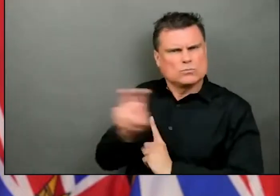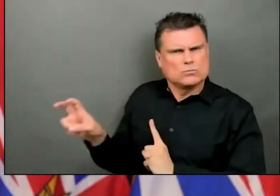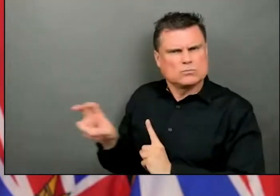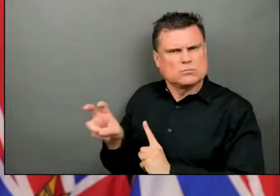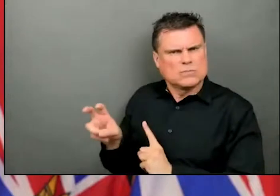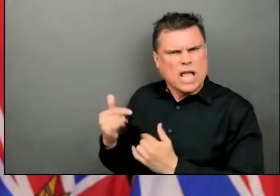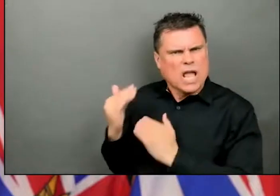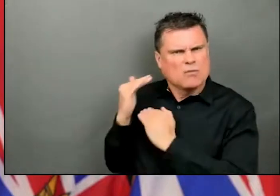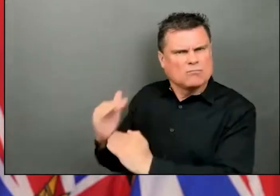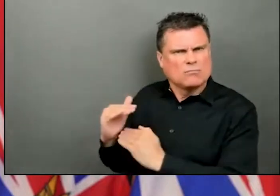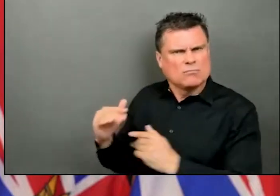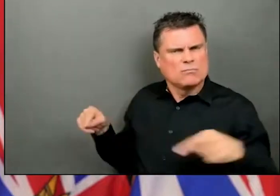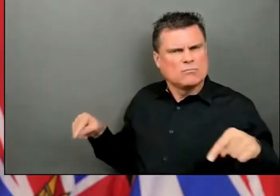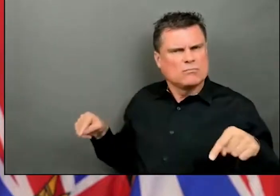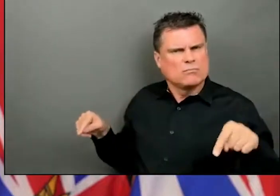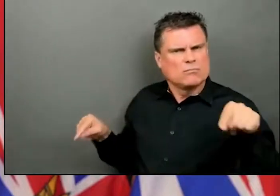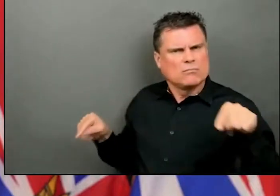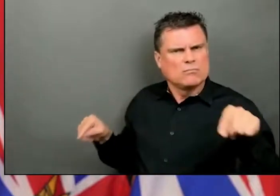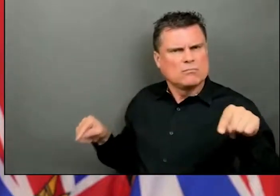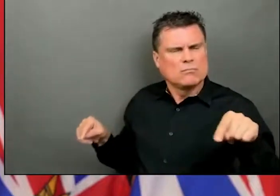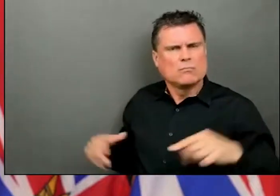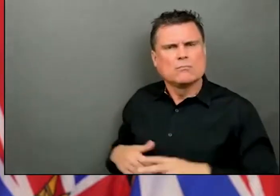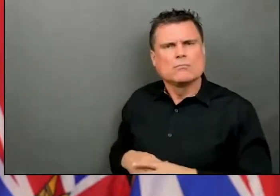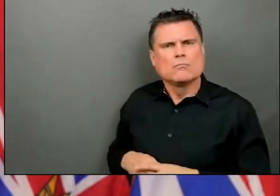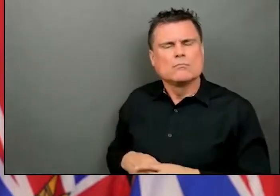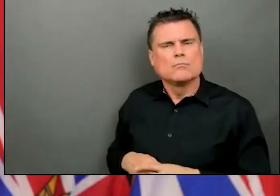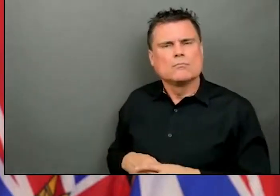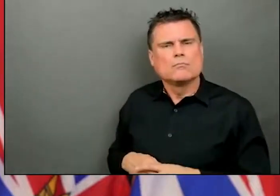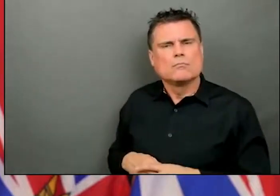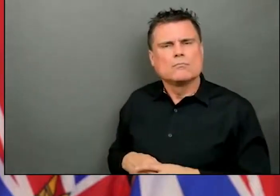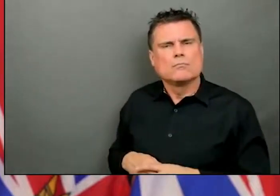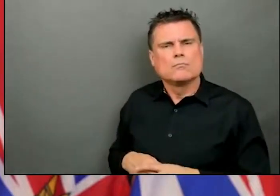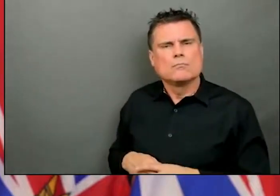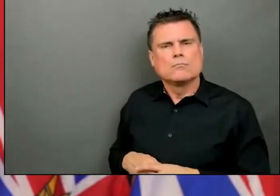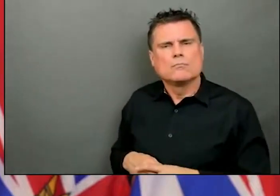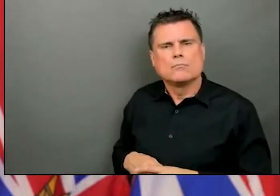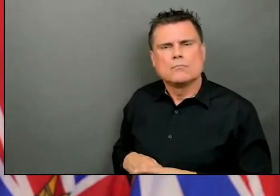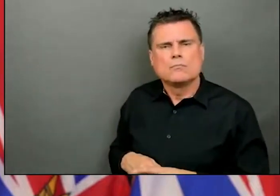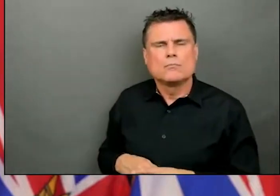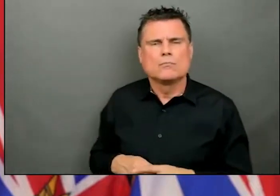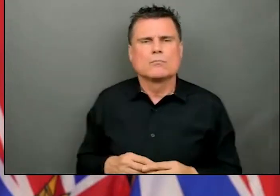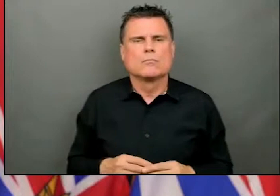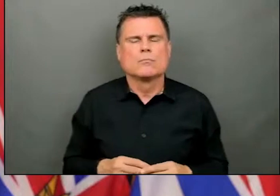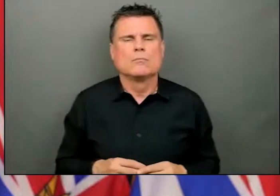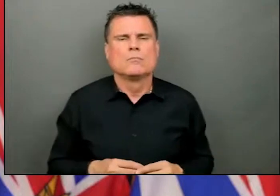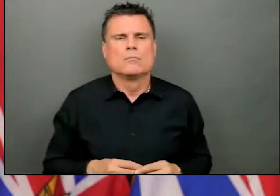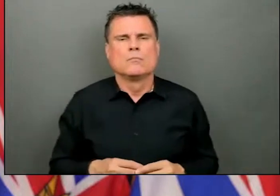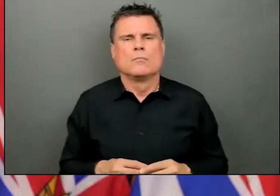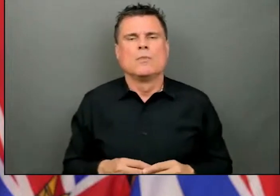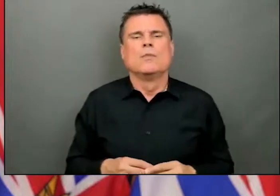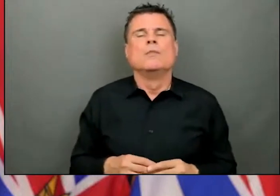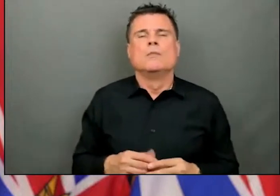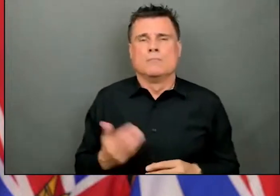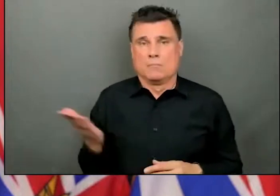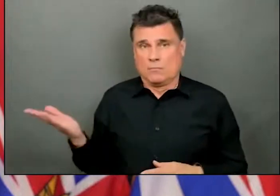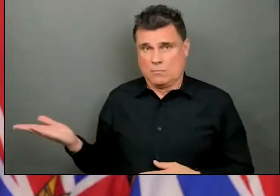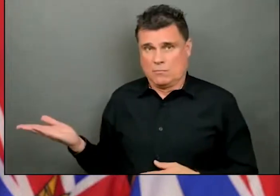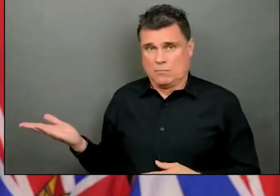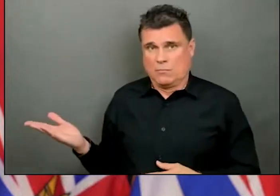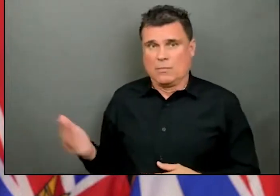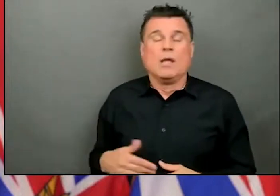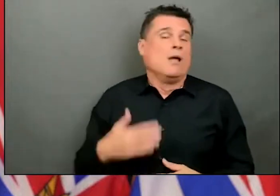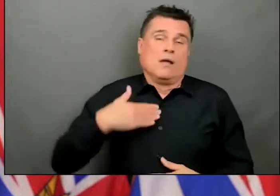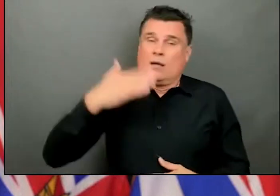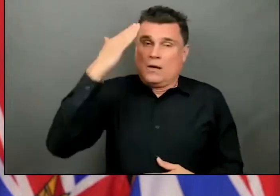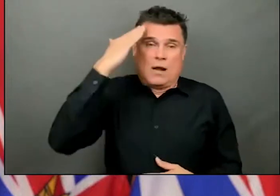and Interior Health and Northern Health come together at Quesnel, but most people wouldn't know that if you drive 5 minutes south of Quesnel, you're